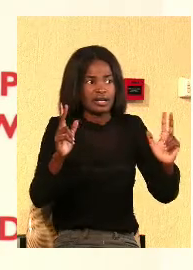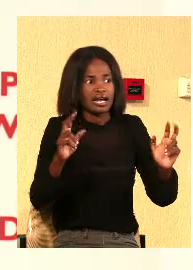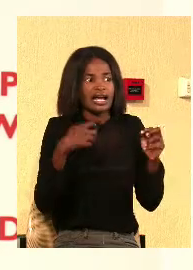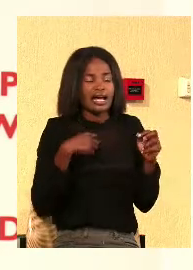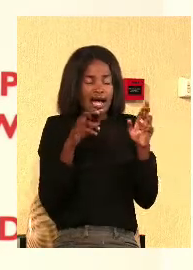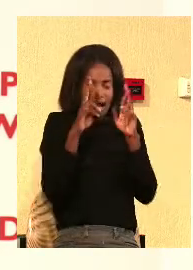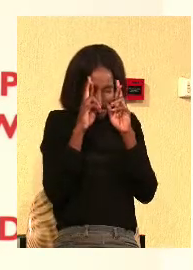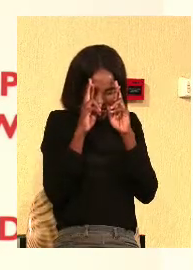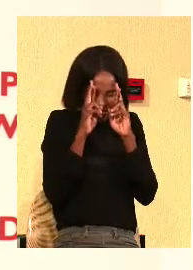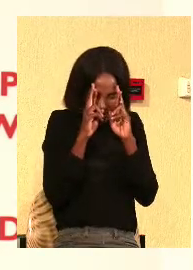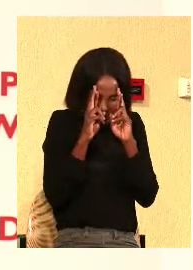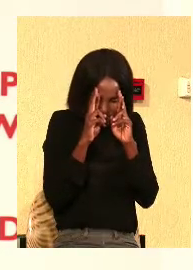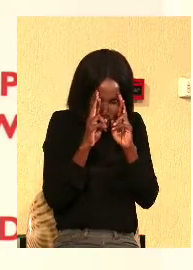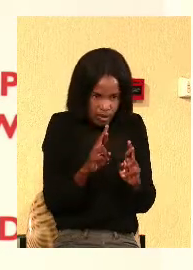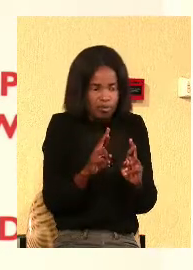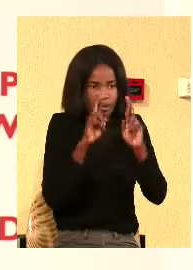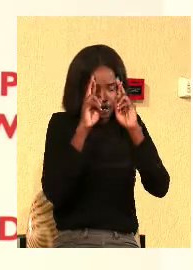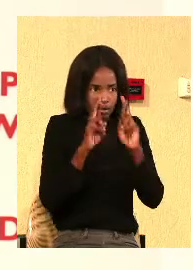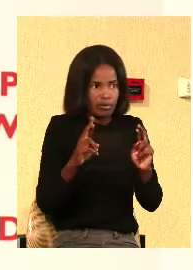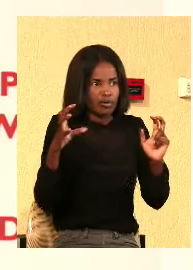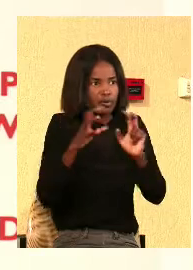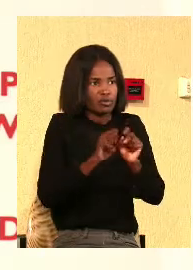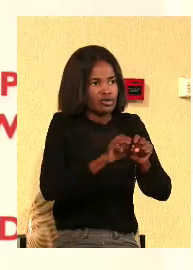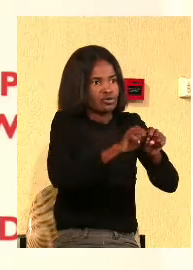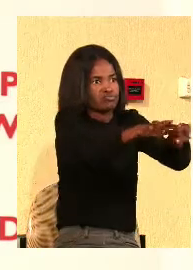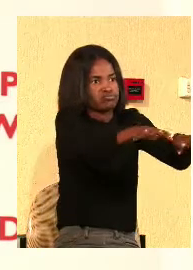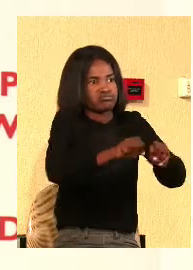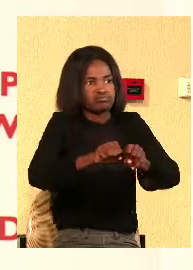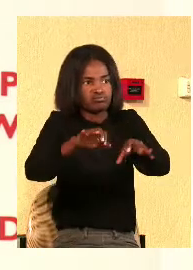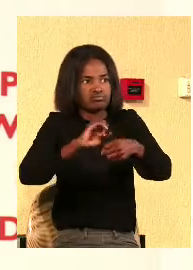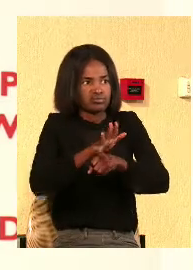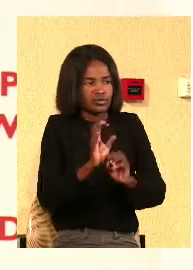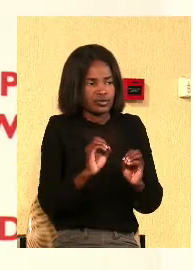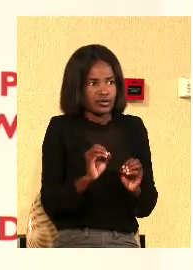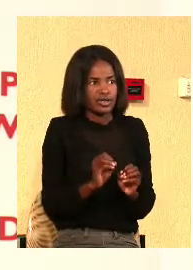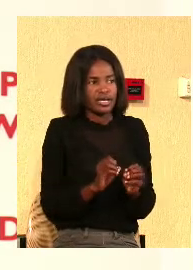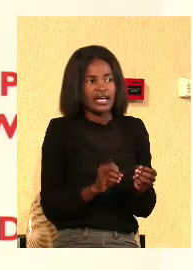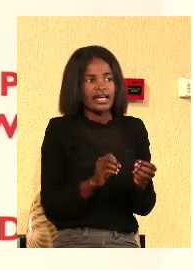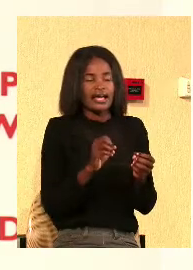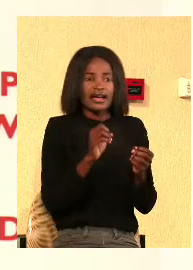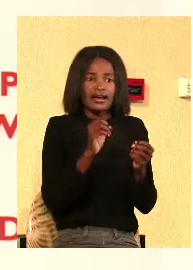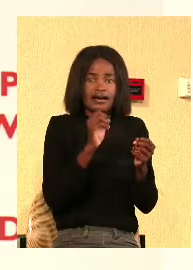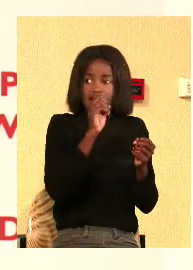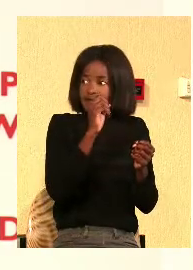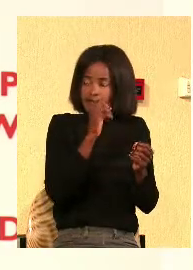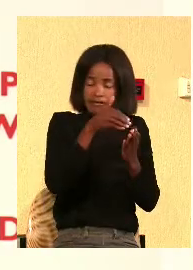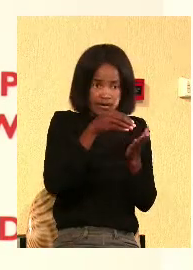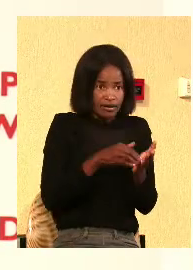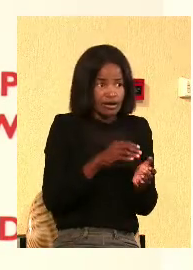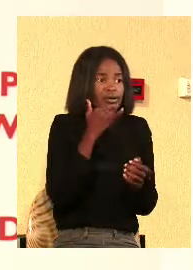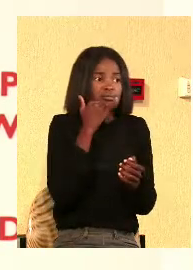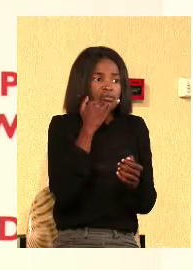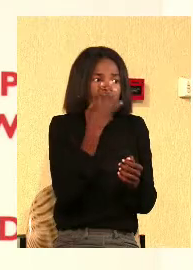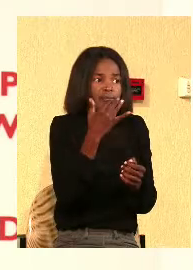any community transmission that we are talking about here. A number of them, we gave them the call number if they developed symptoms. First of all,